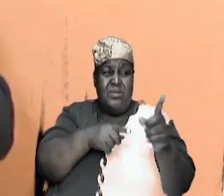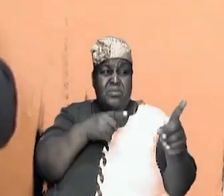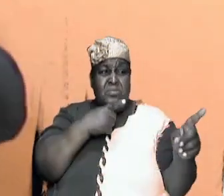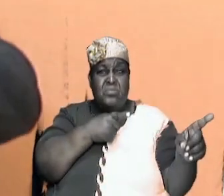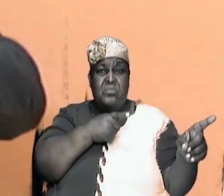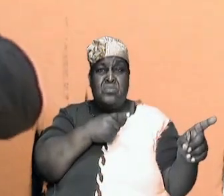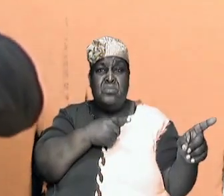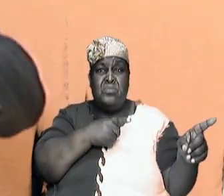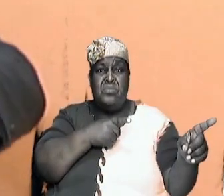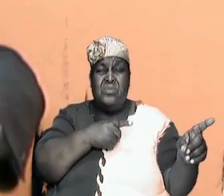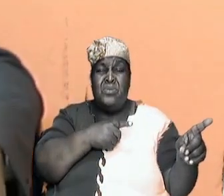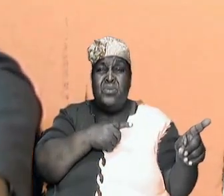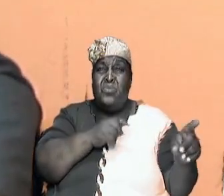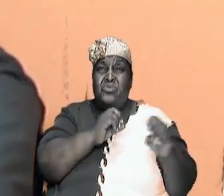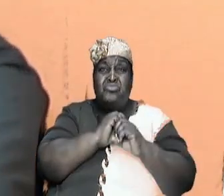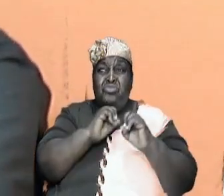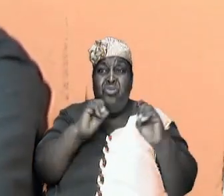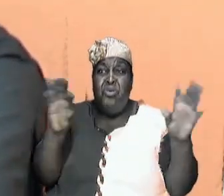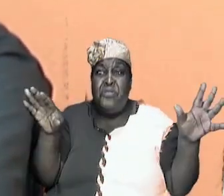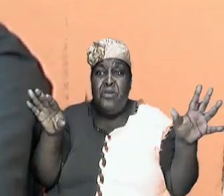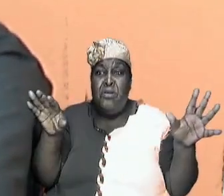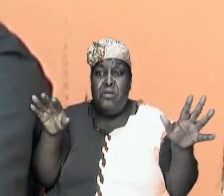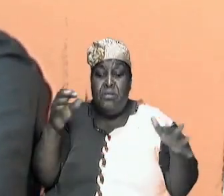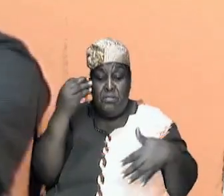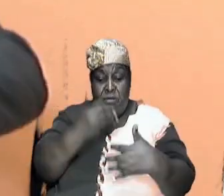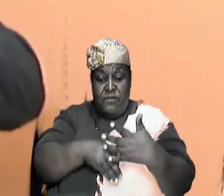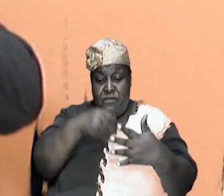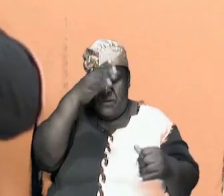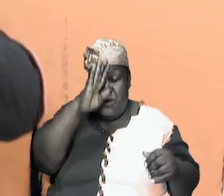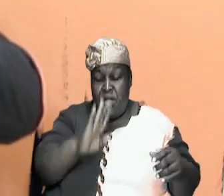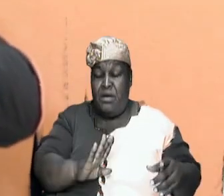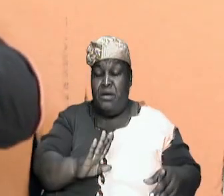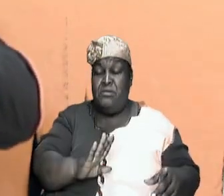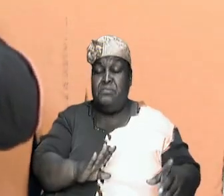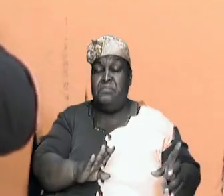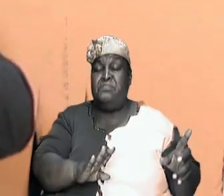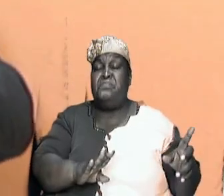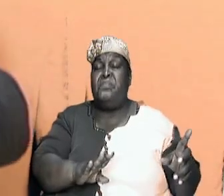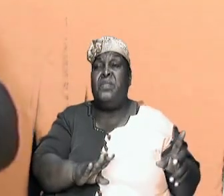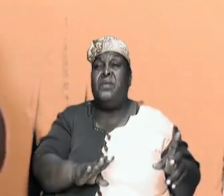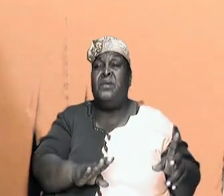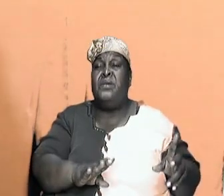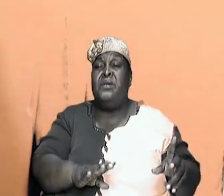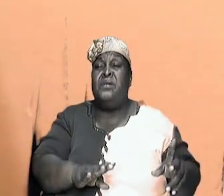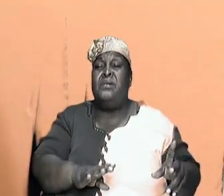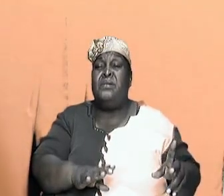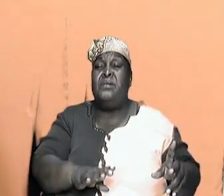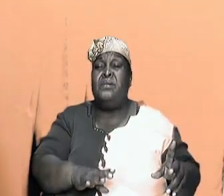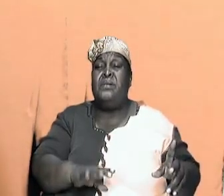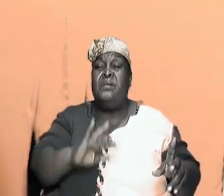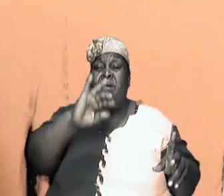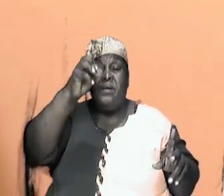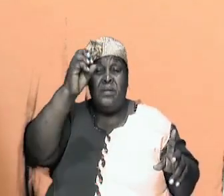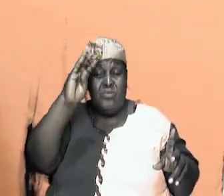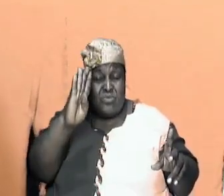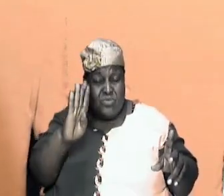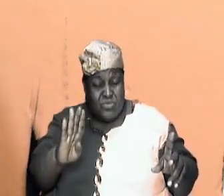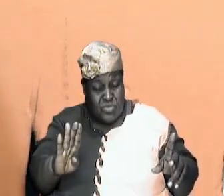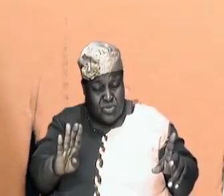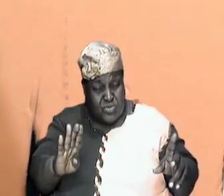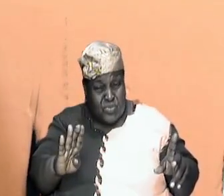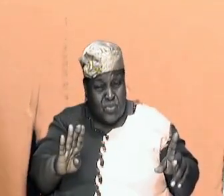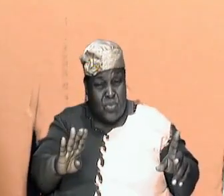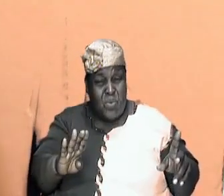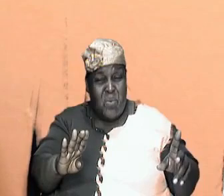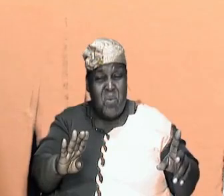was really filthiness before God. And the scripture said he abhorred himself. He